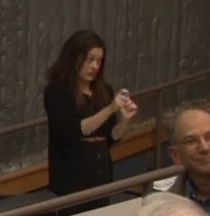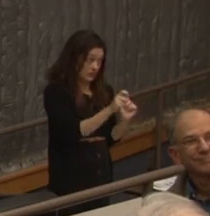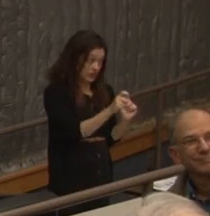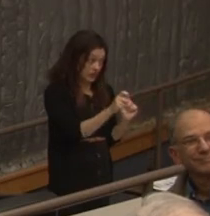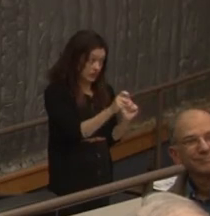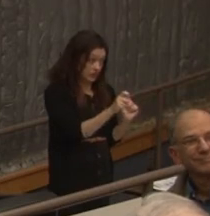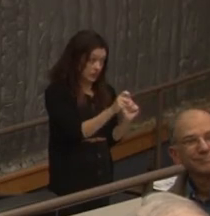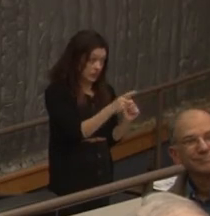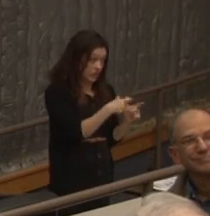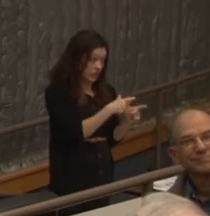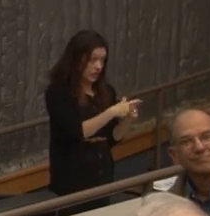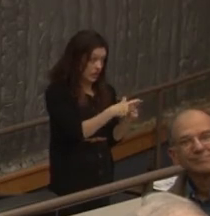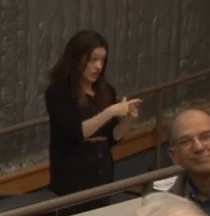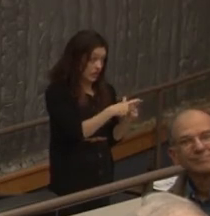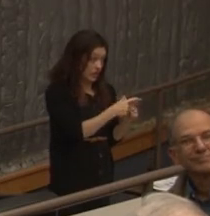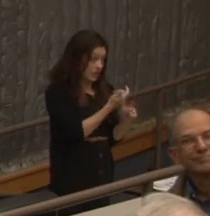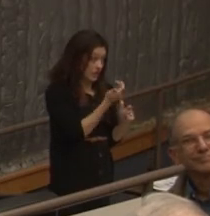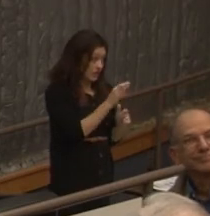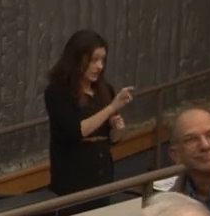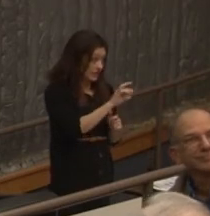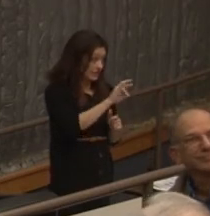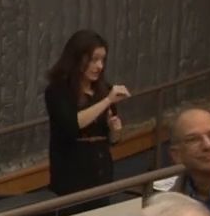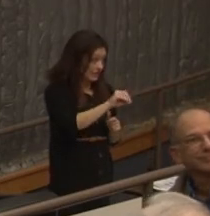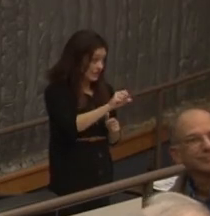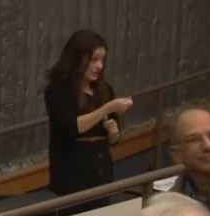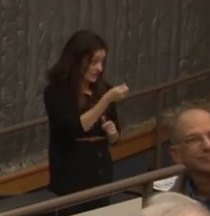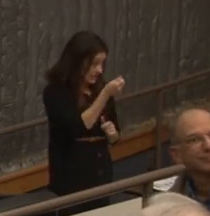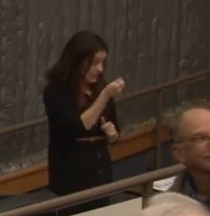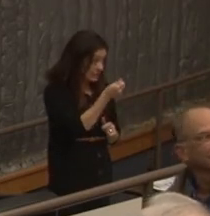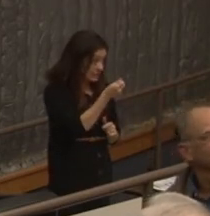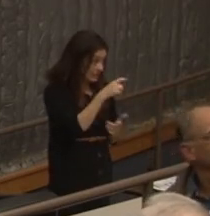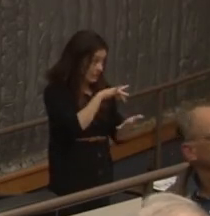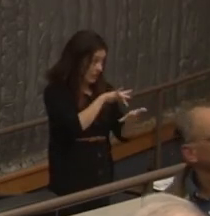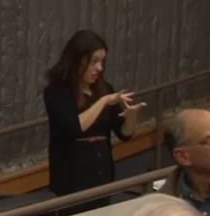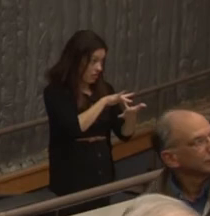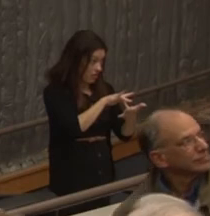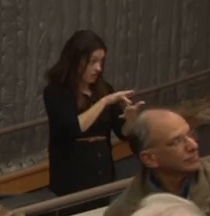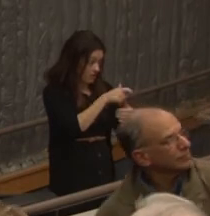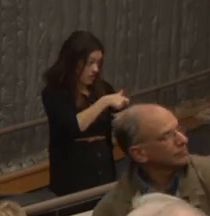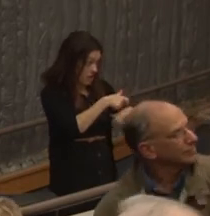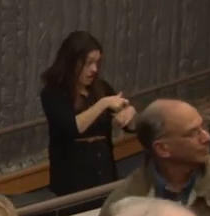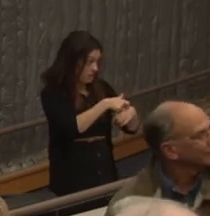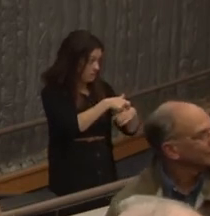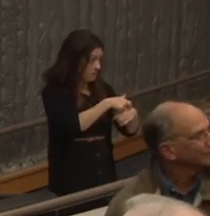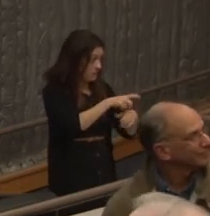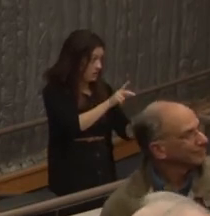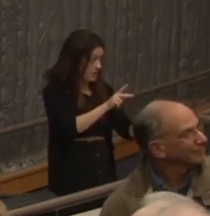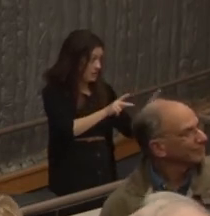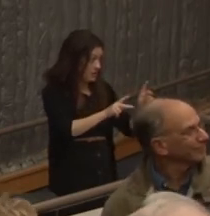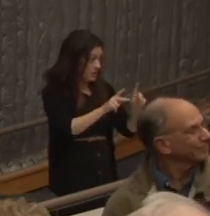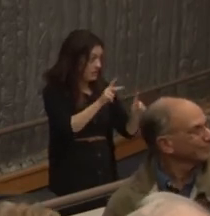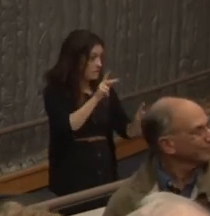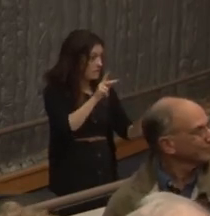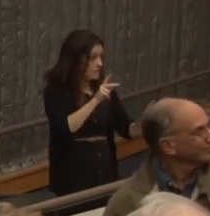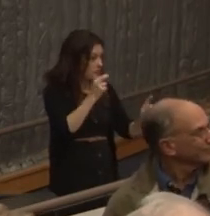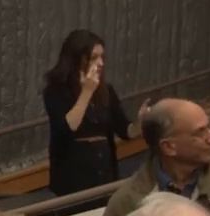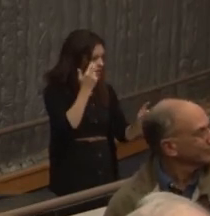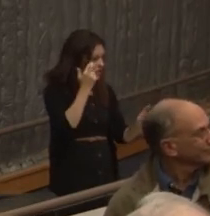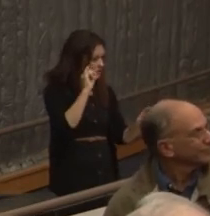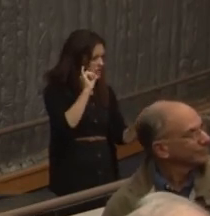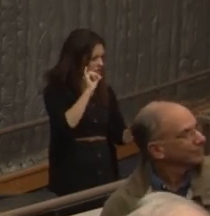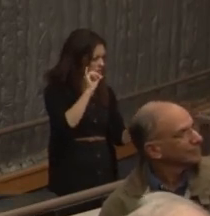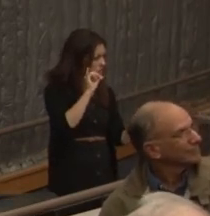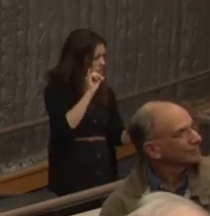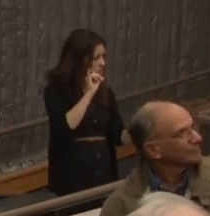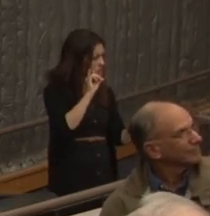And suddenly, in the mid-1970s, all of a sudden, it became a cause.